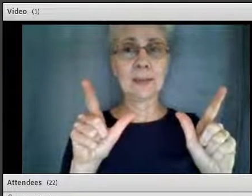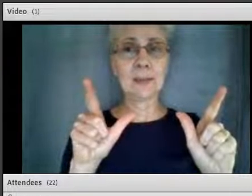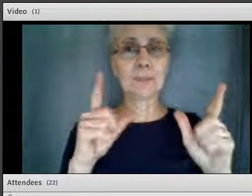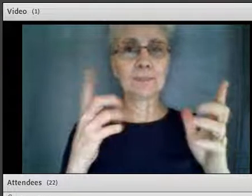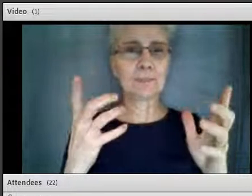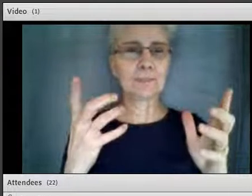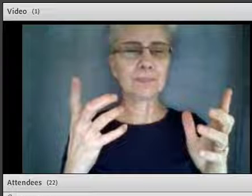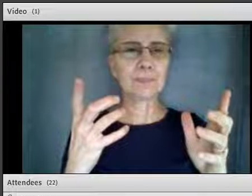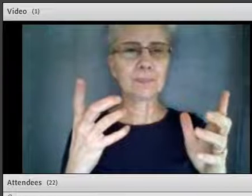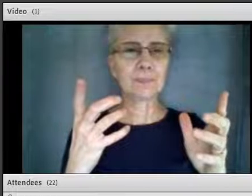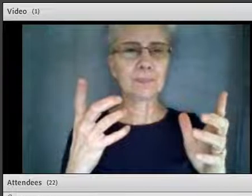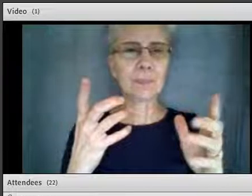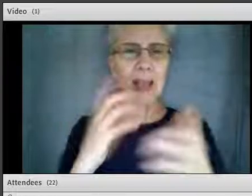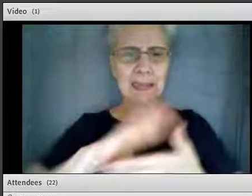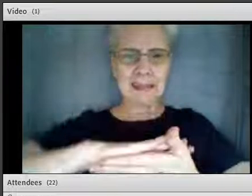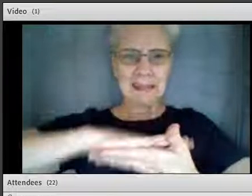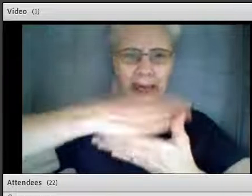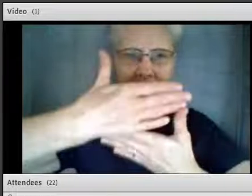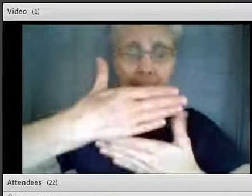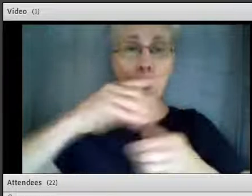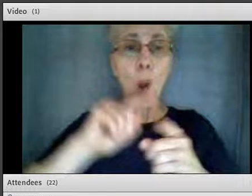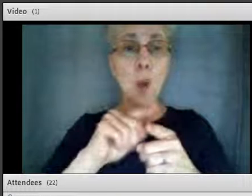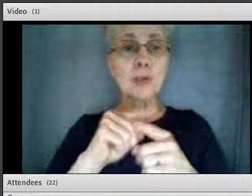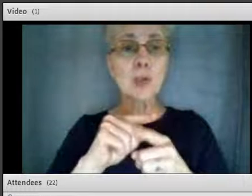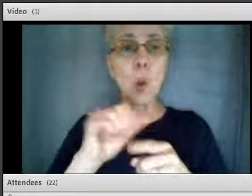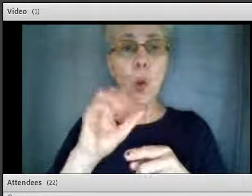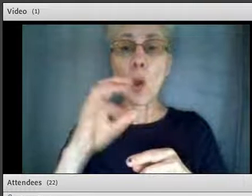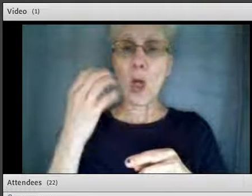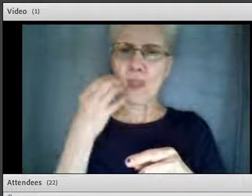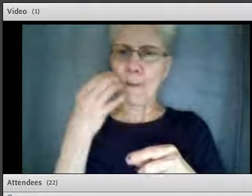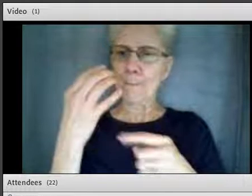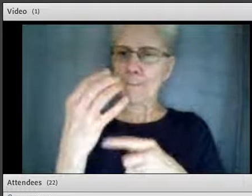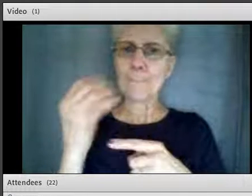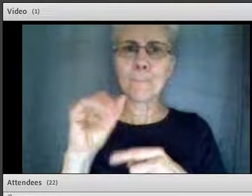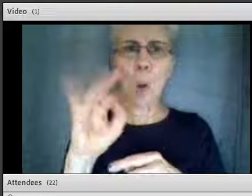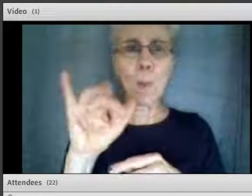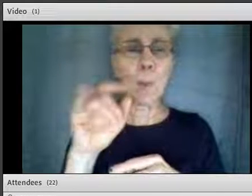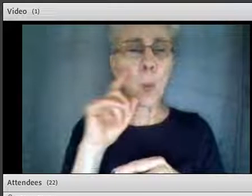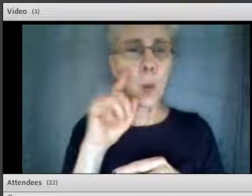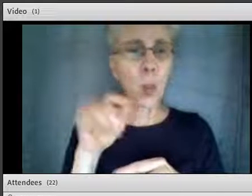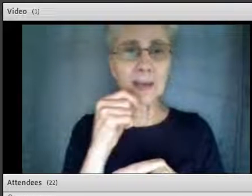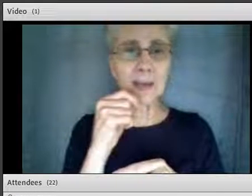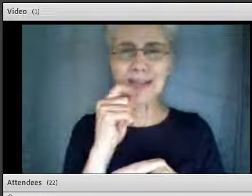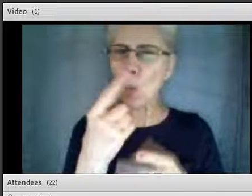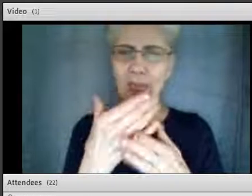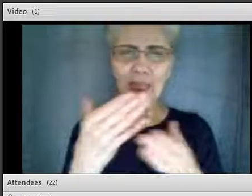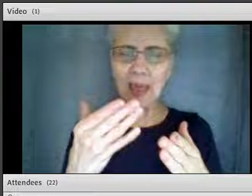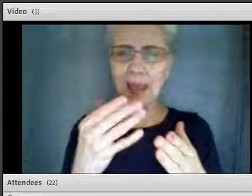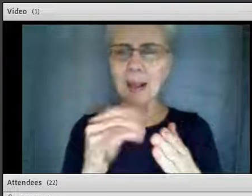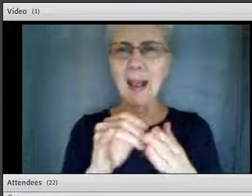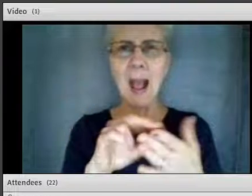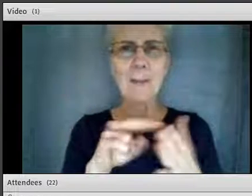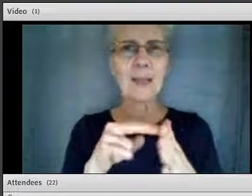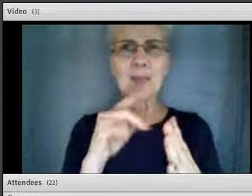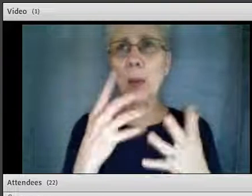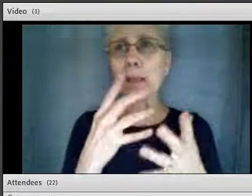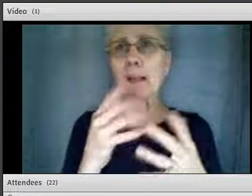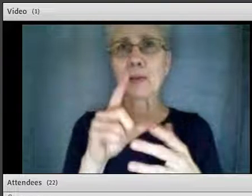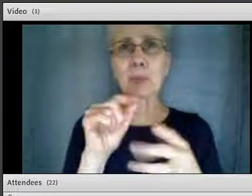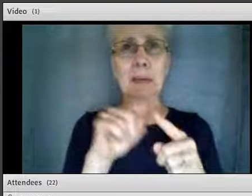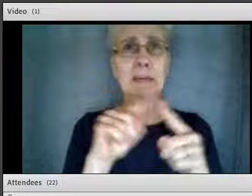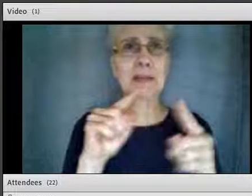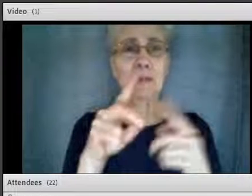desktop view, but also that mobile will look good. And mobile, remember, is not just one thing. There's probably like 20 different versions of